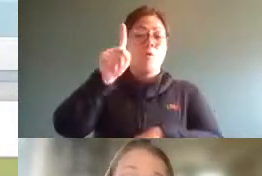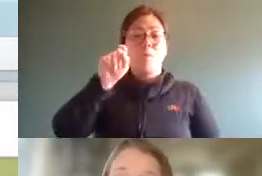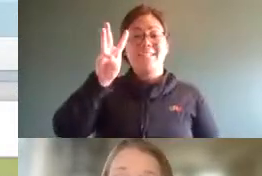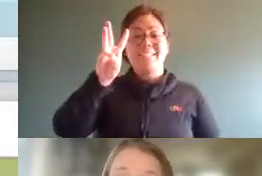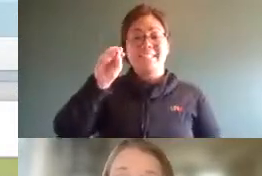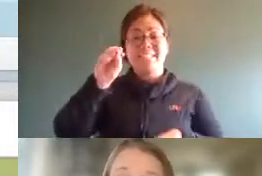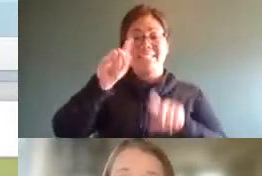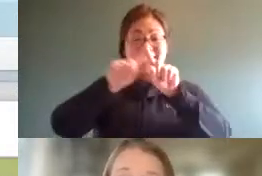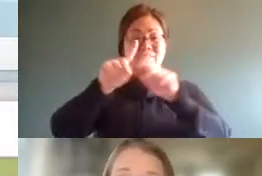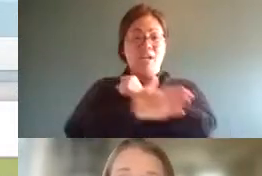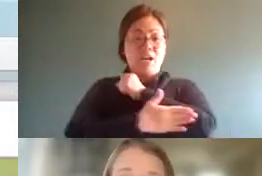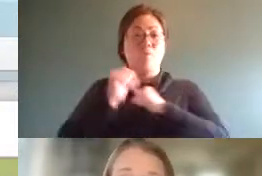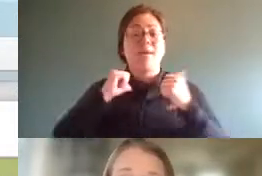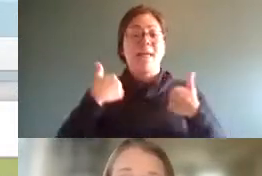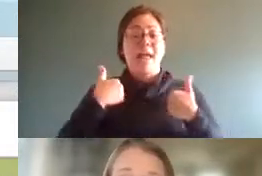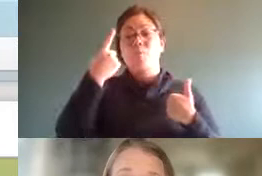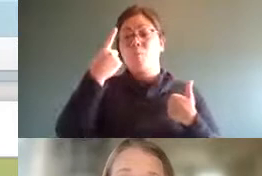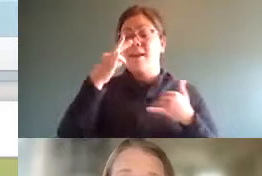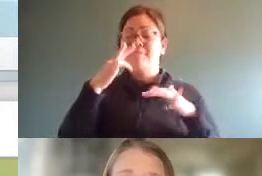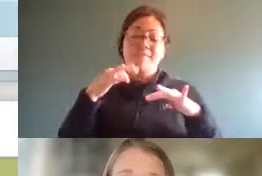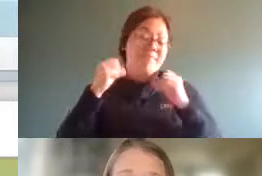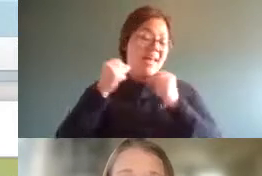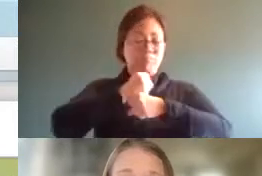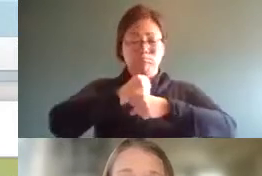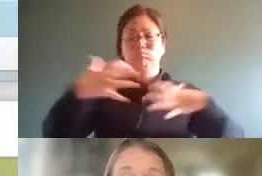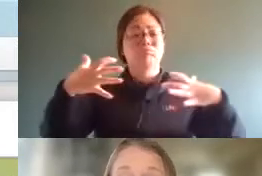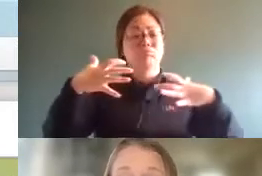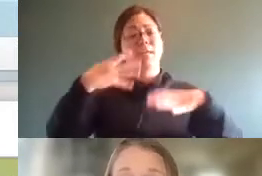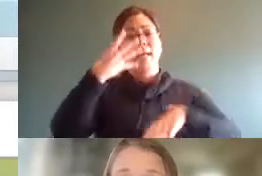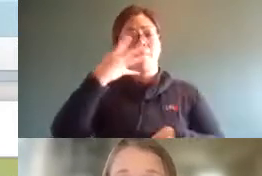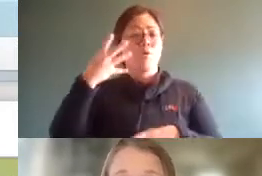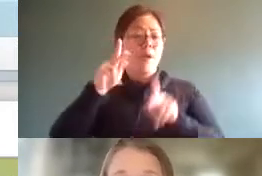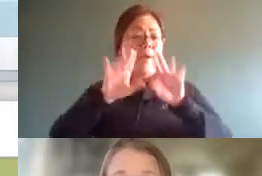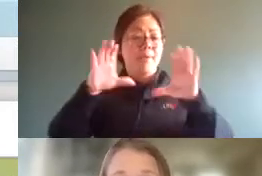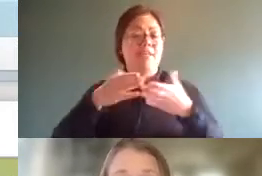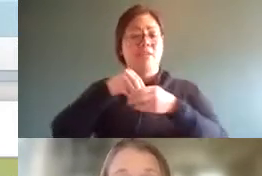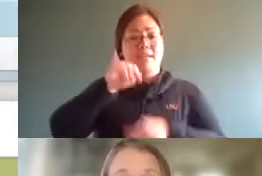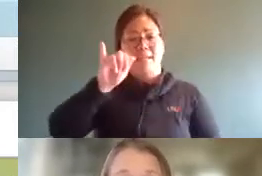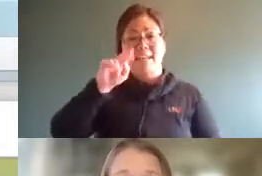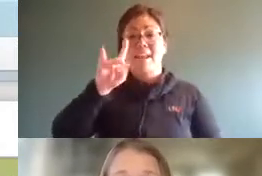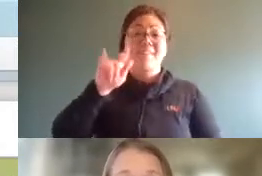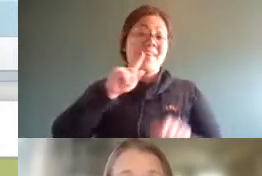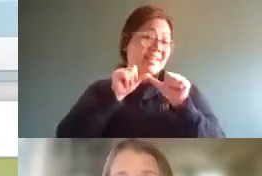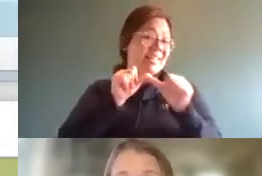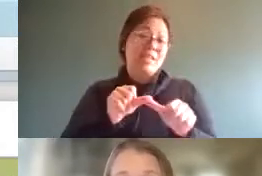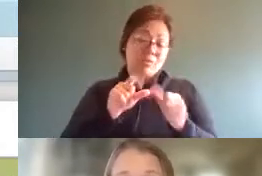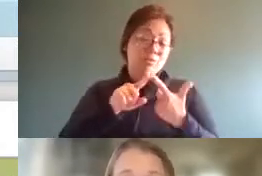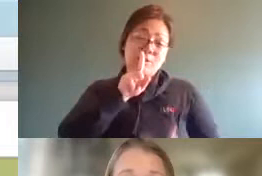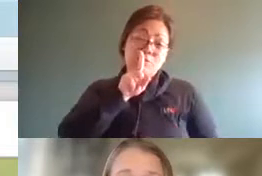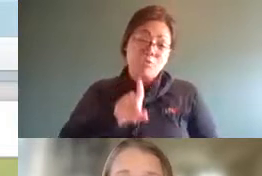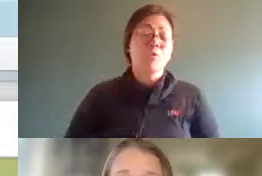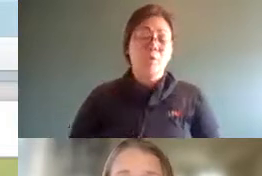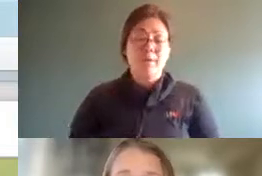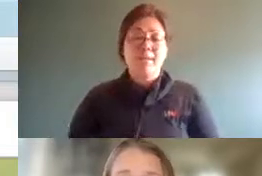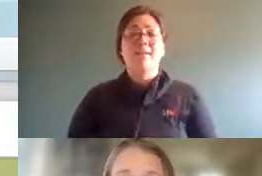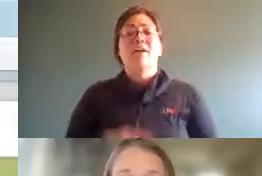of the fastest growing immigrant populations in the nation, and that continues to be true. So again, just driving it home that